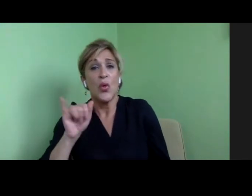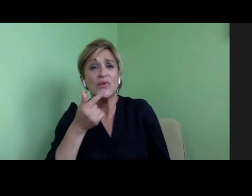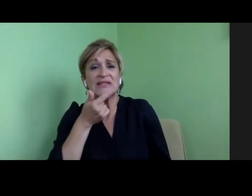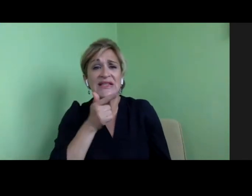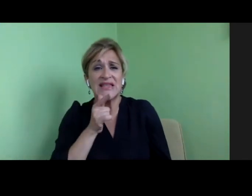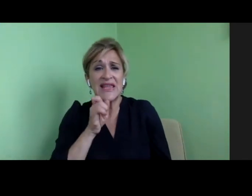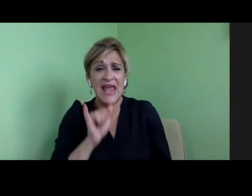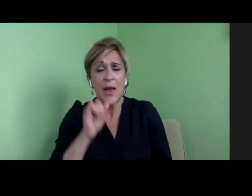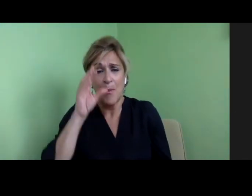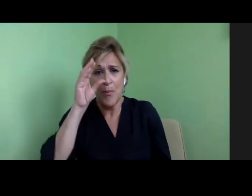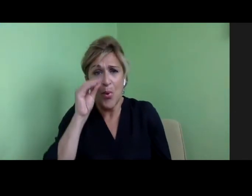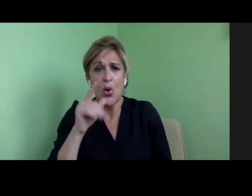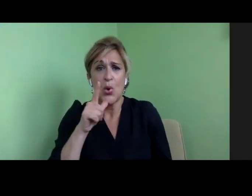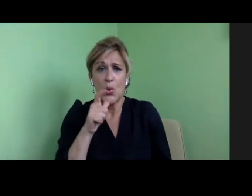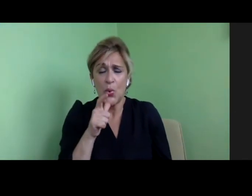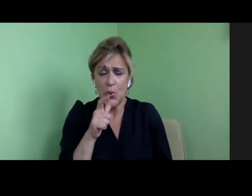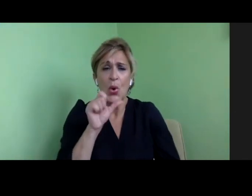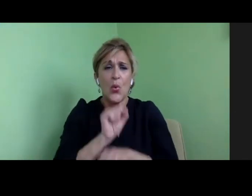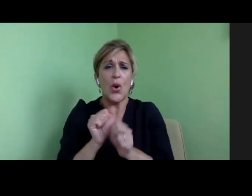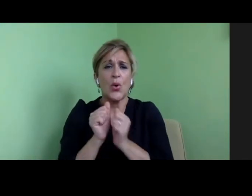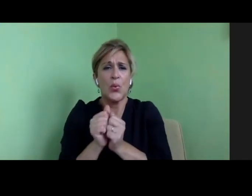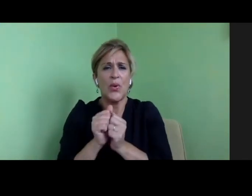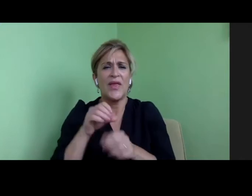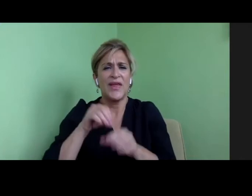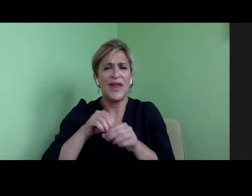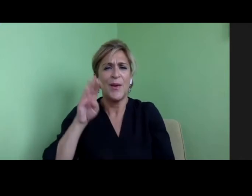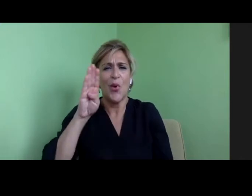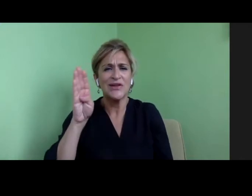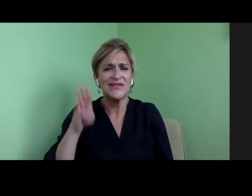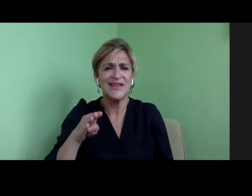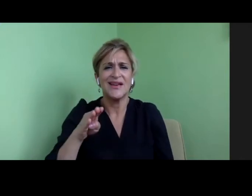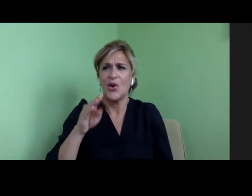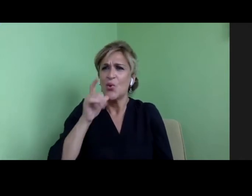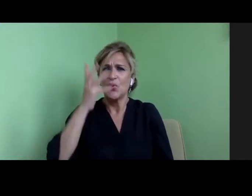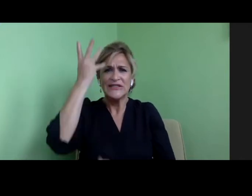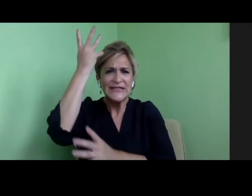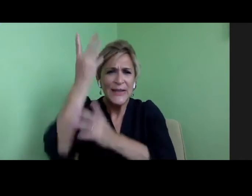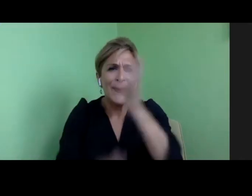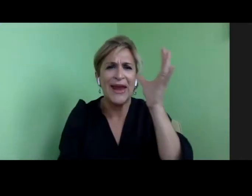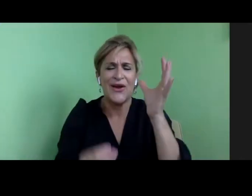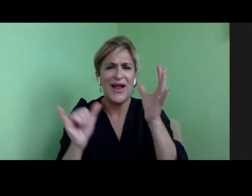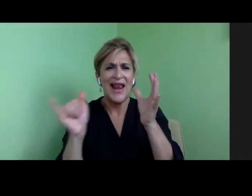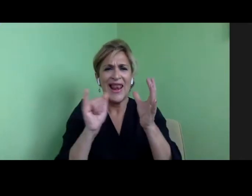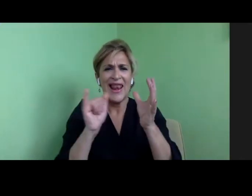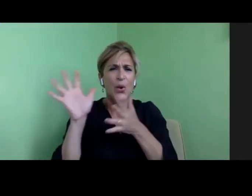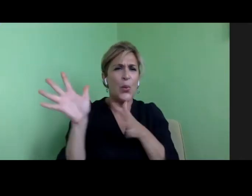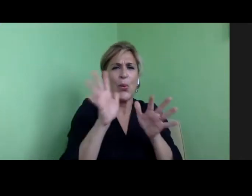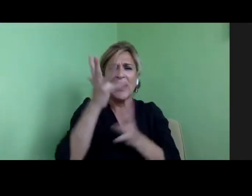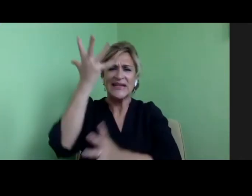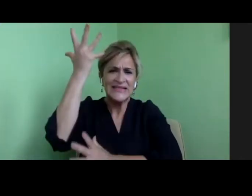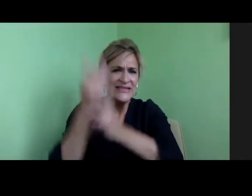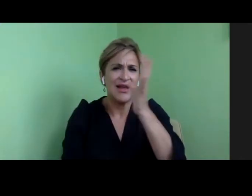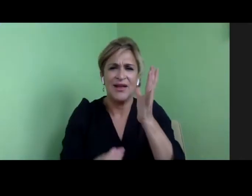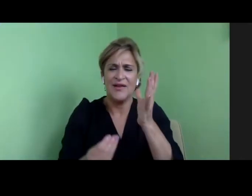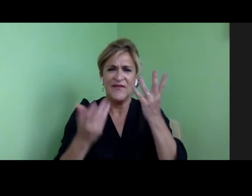in Boston who disappeared like thousands of bits of paper wind just simply took. Gone.